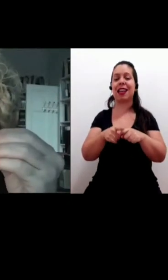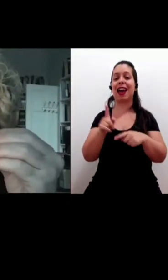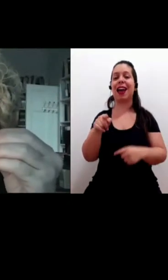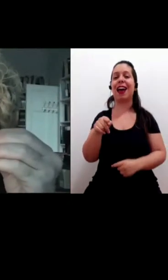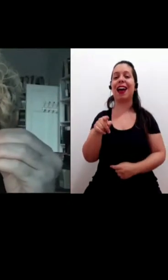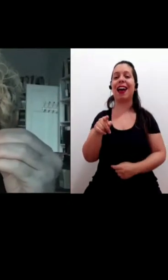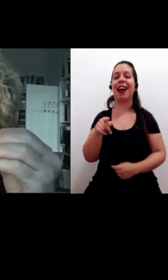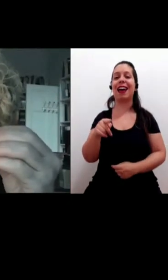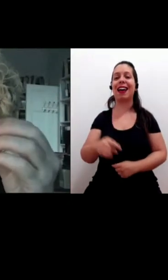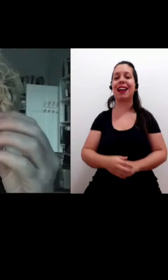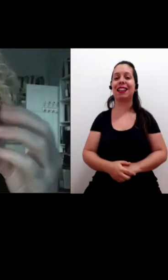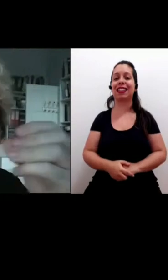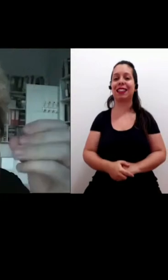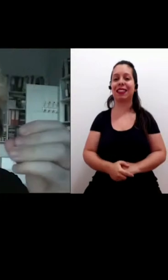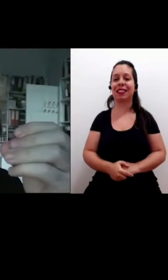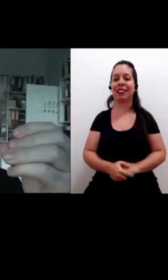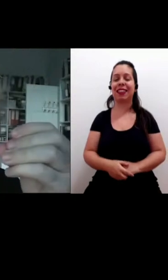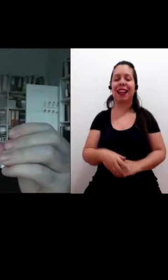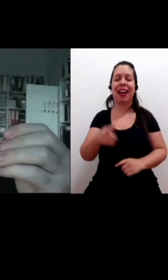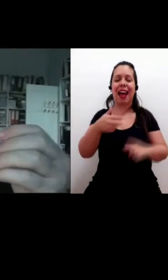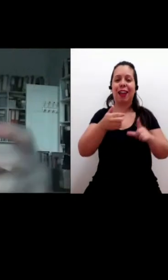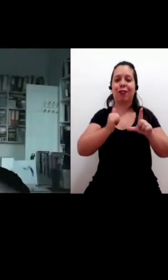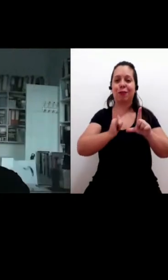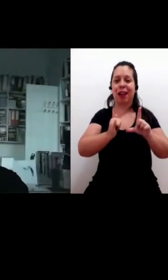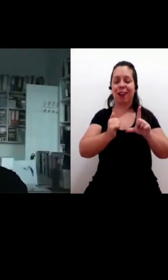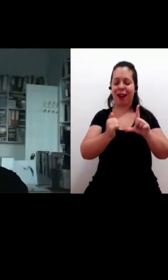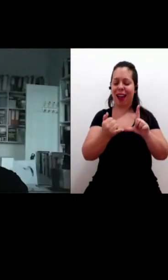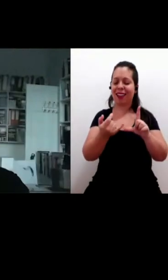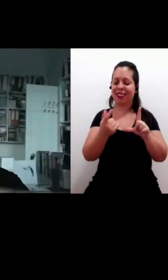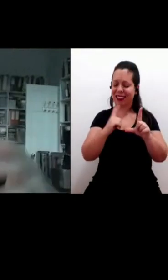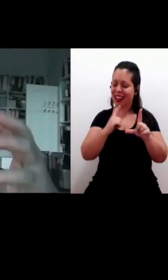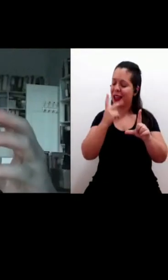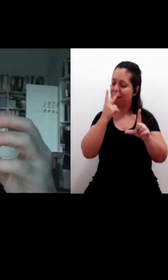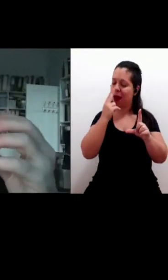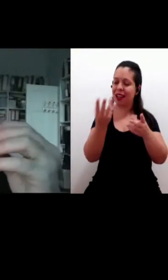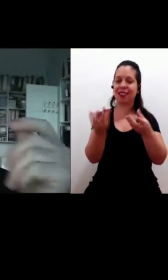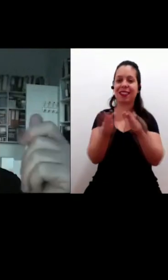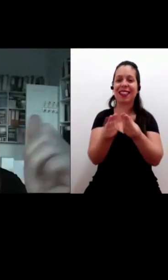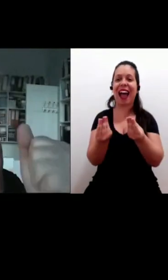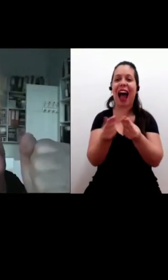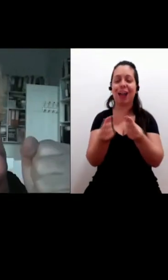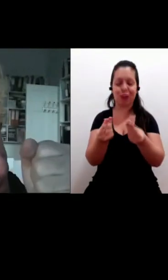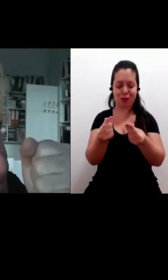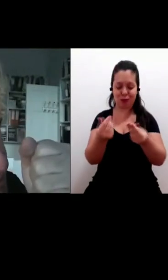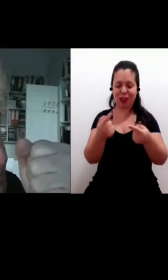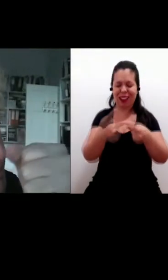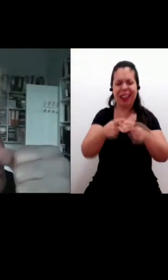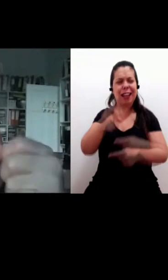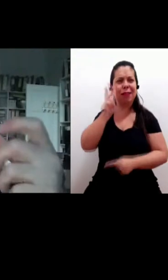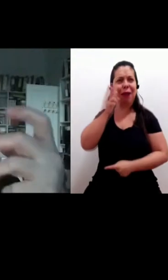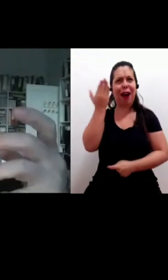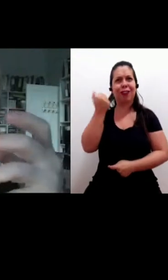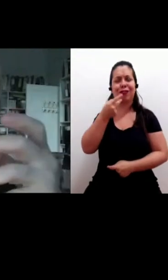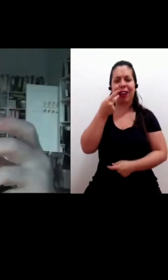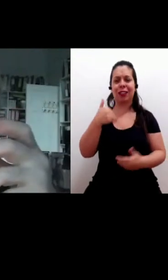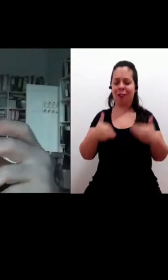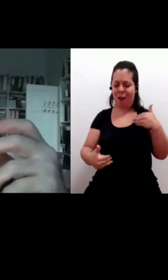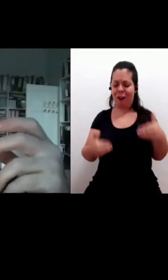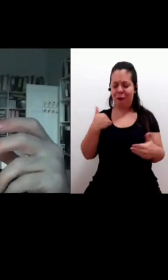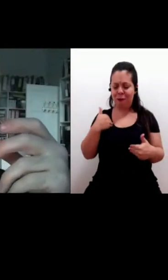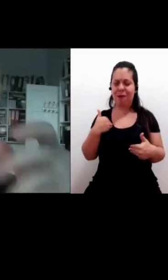you know, something about documentary which is tactile. It's when we're talking about bodies, it's very physical.